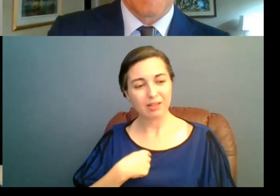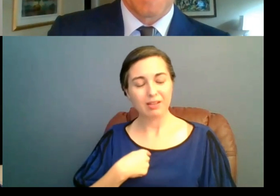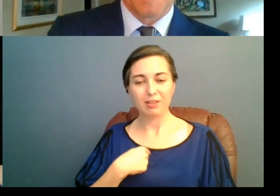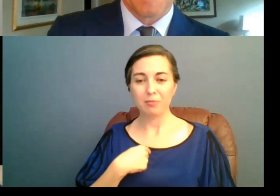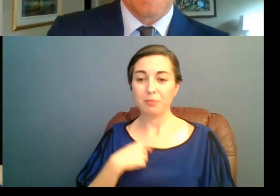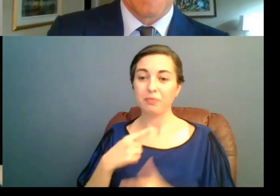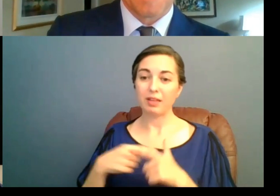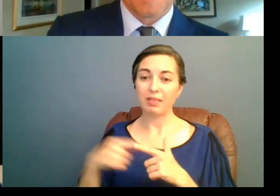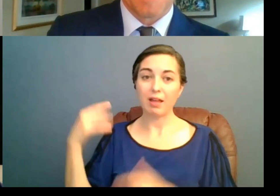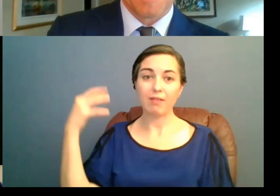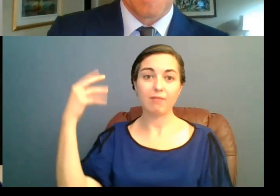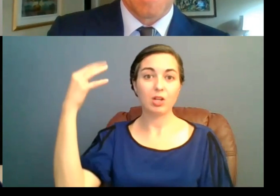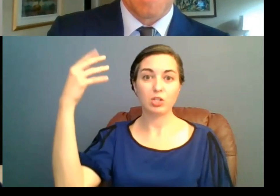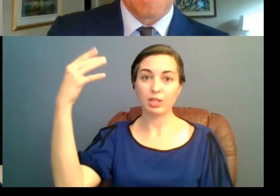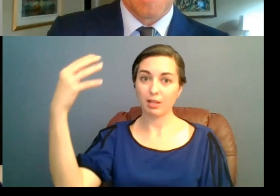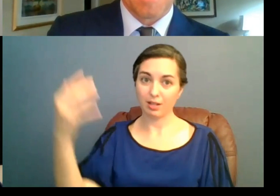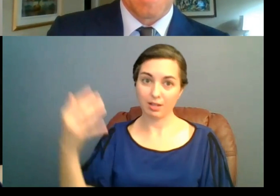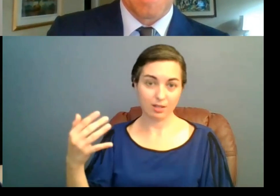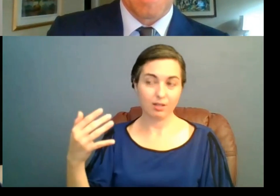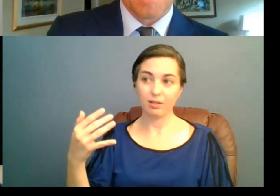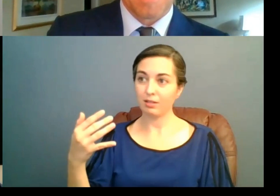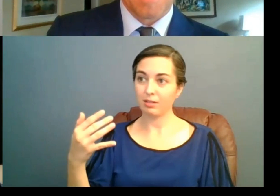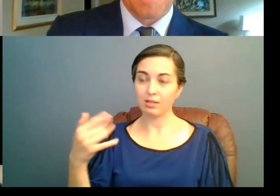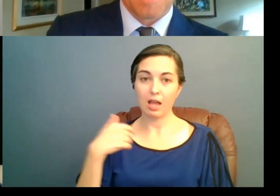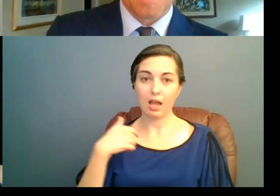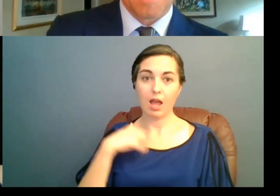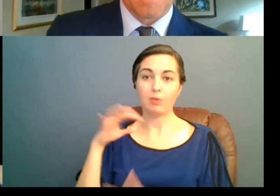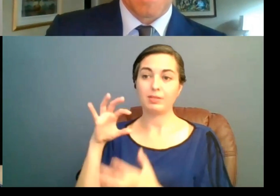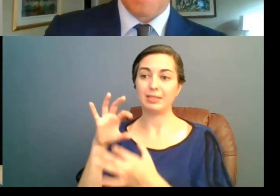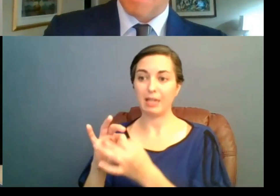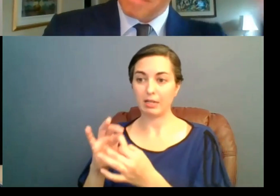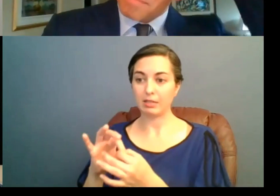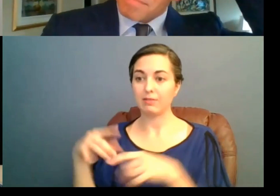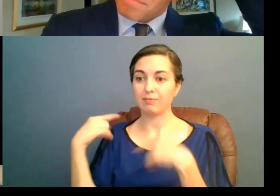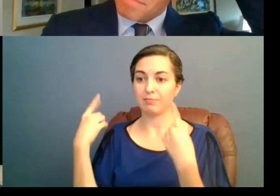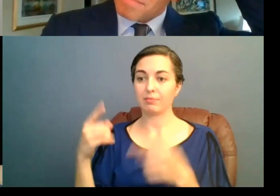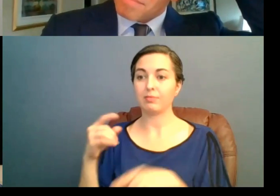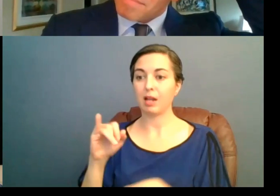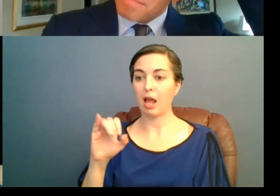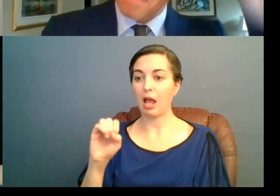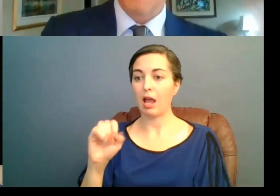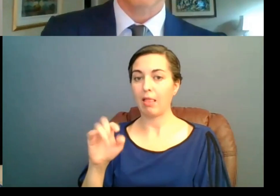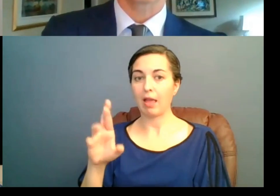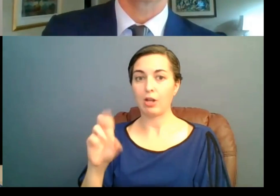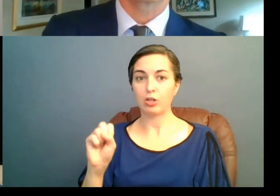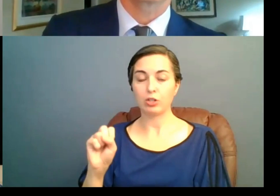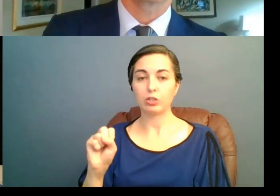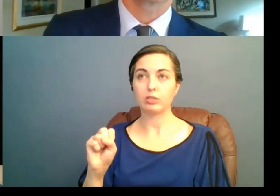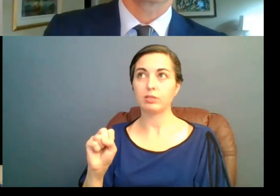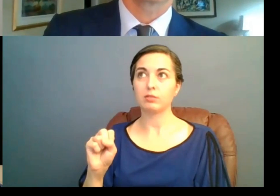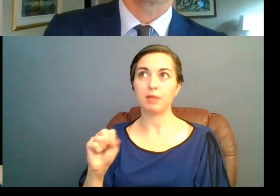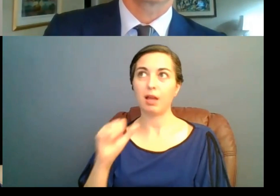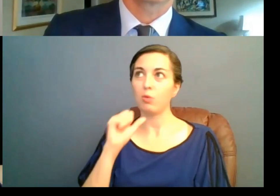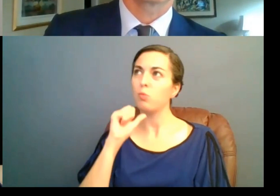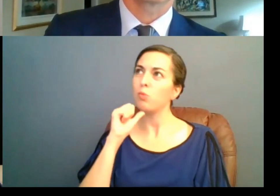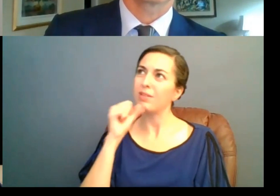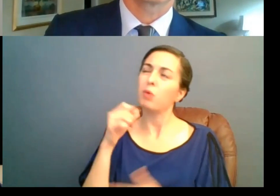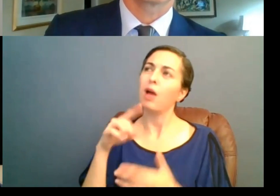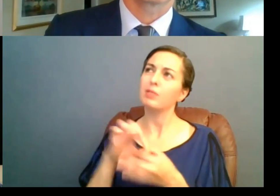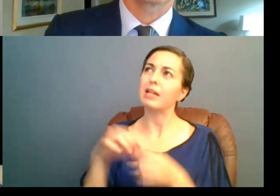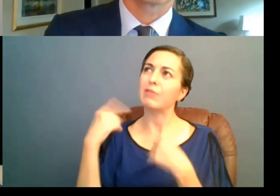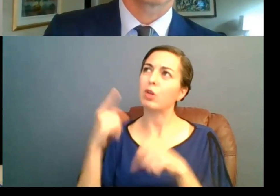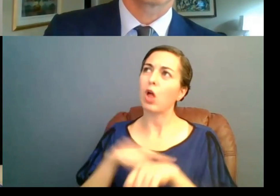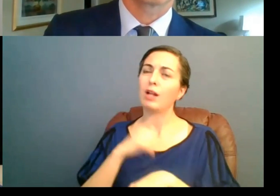then eventually I had been connected to the Islanders for a long, long time, but an opportunity never really arose. And I ended